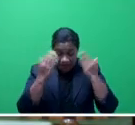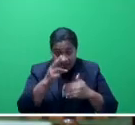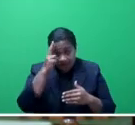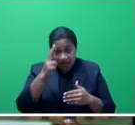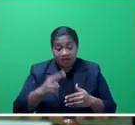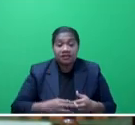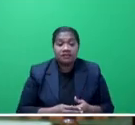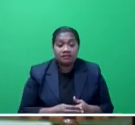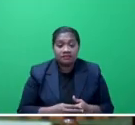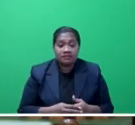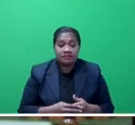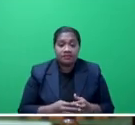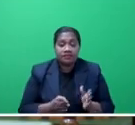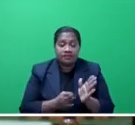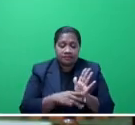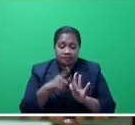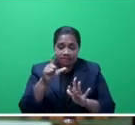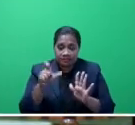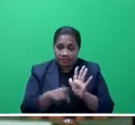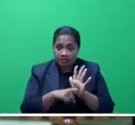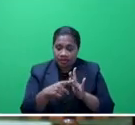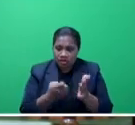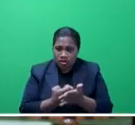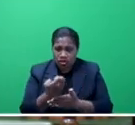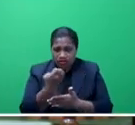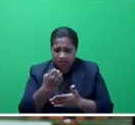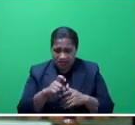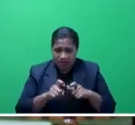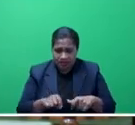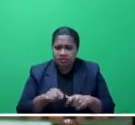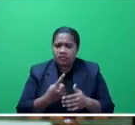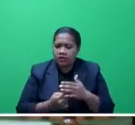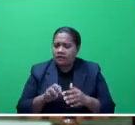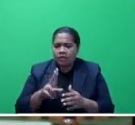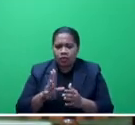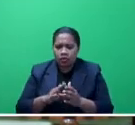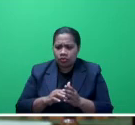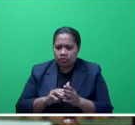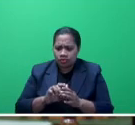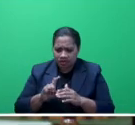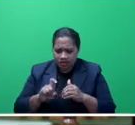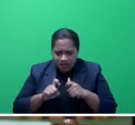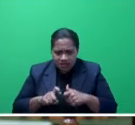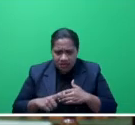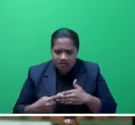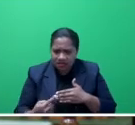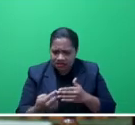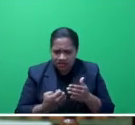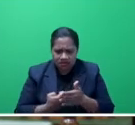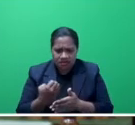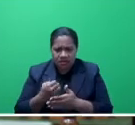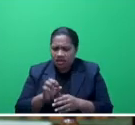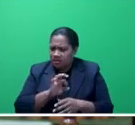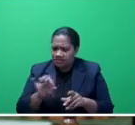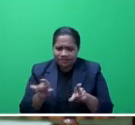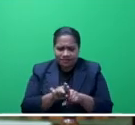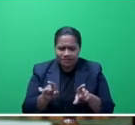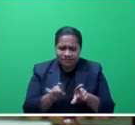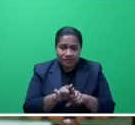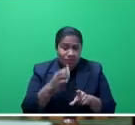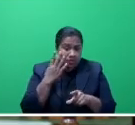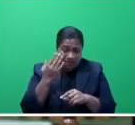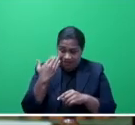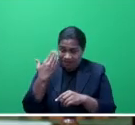macroeconomic stability is the bedrock of a sustained economic recovery. Unlike the conditions when previous economic crises hit